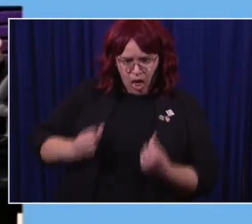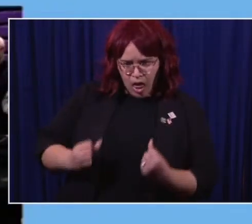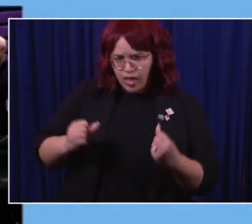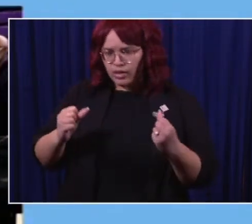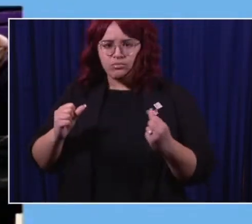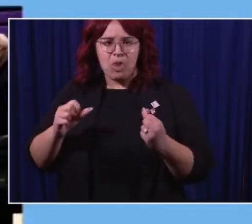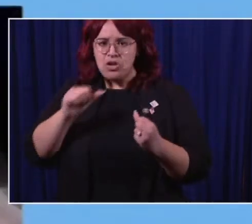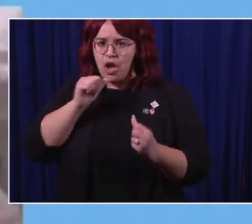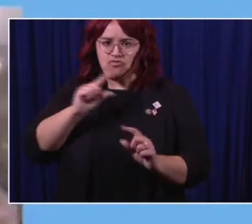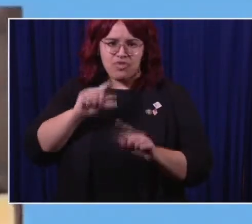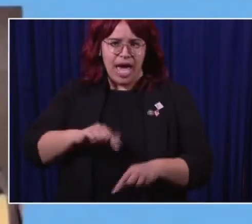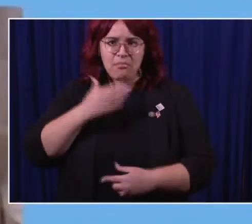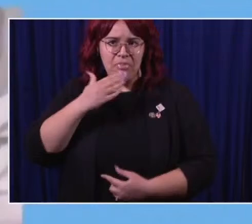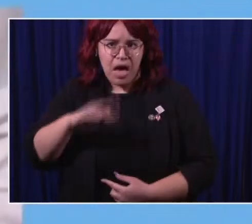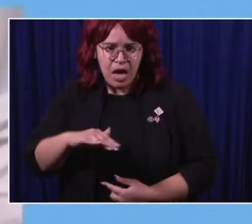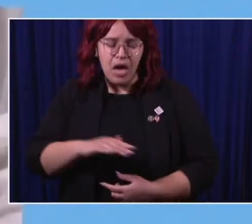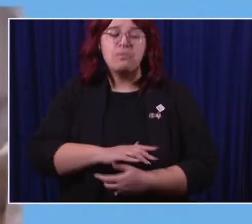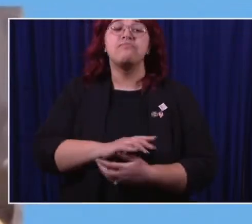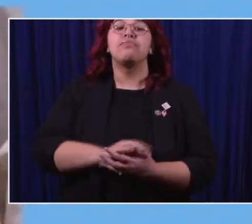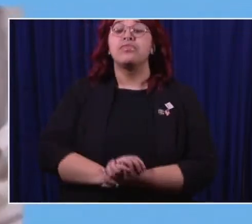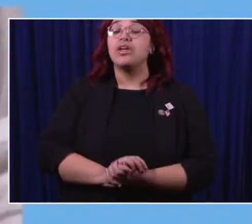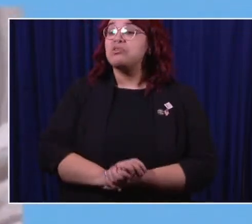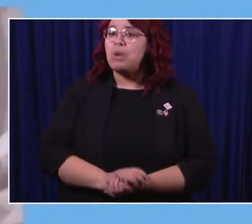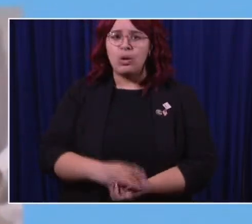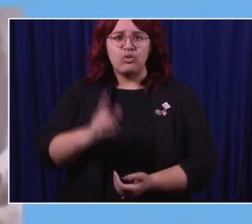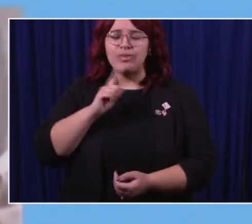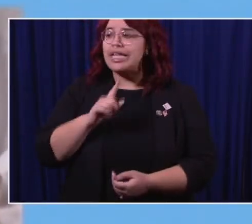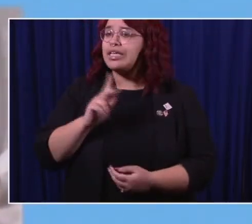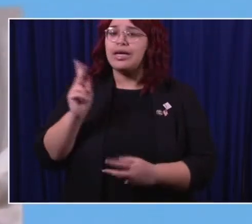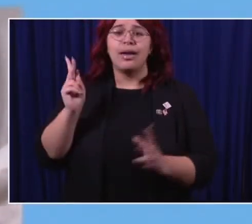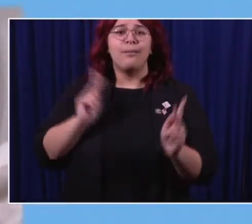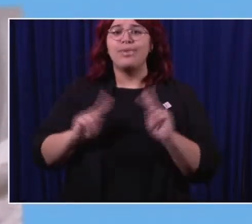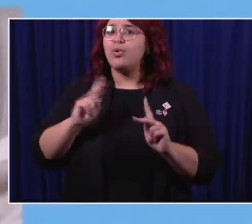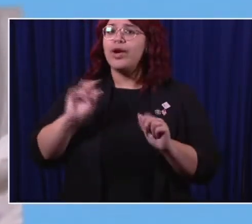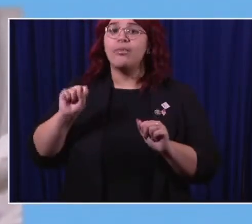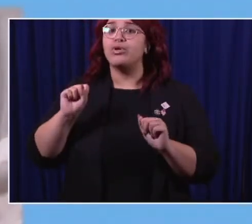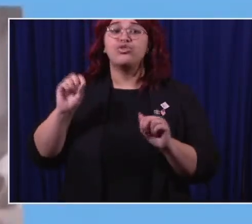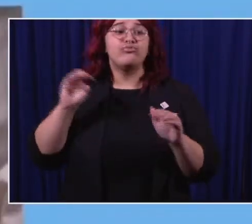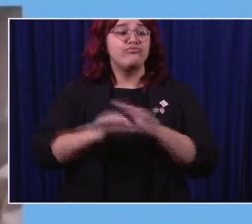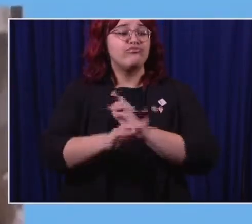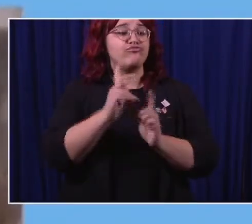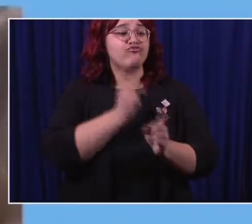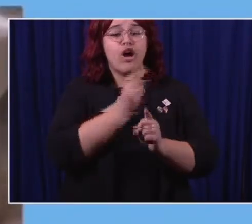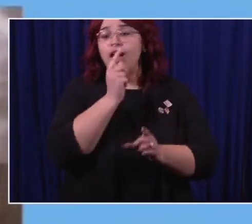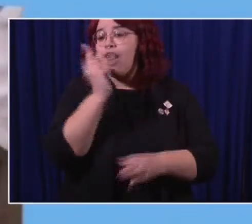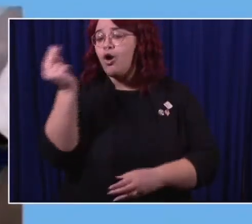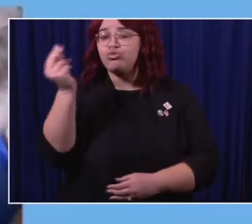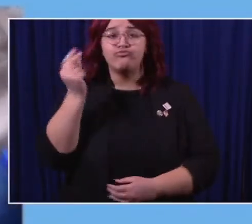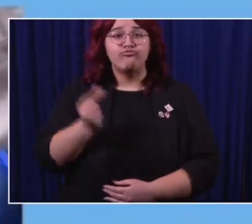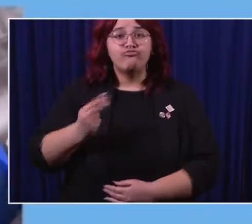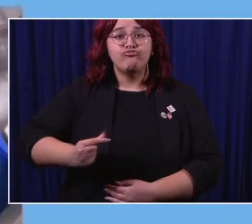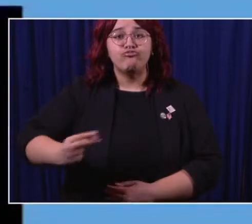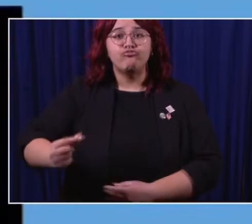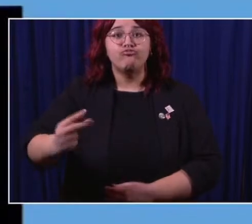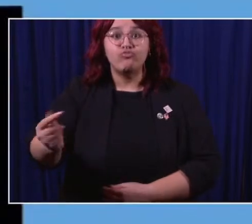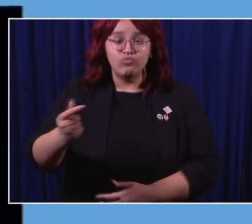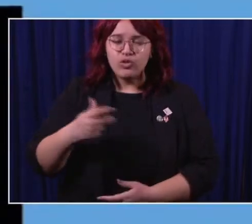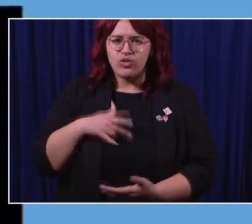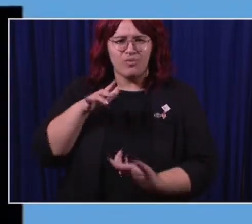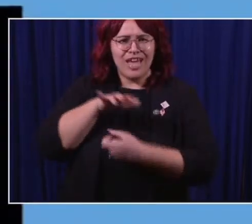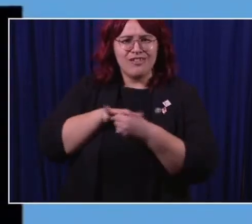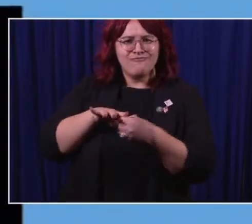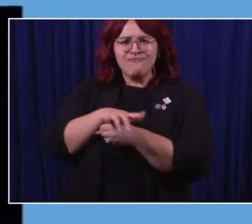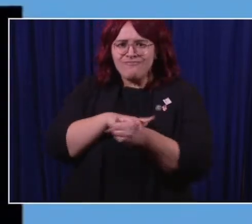got in, got out quickly. Great to see so many Montgomery County residents getting their vaccinations, and Fran